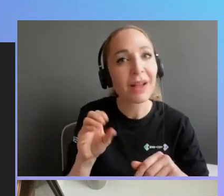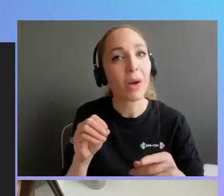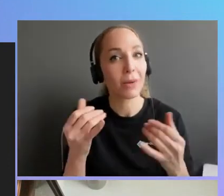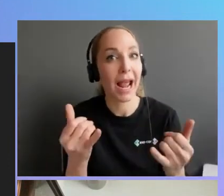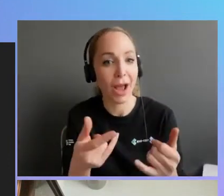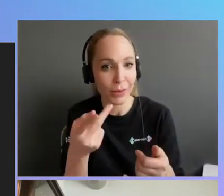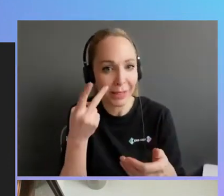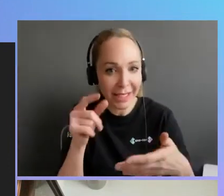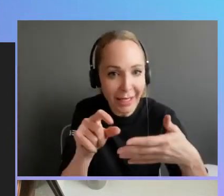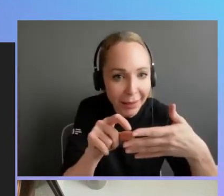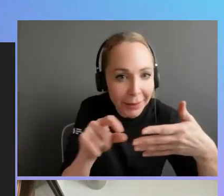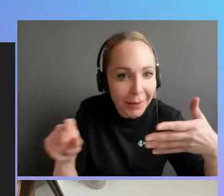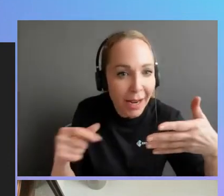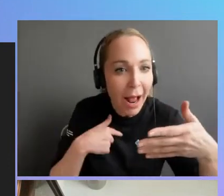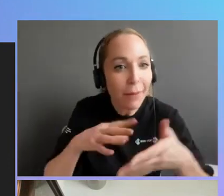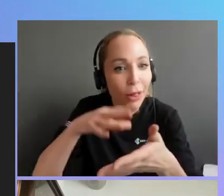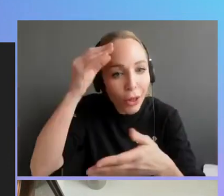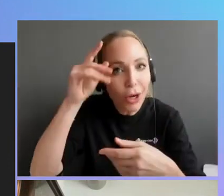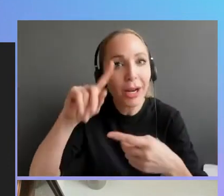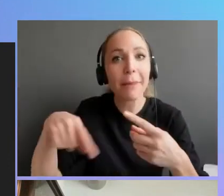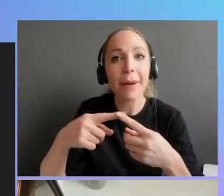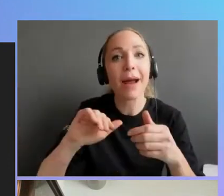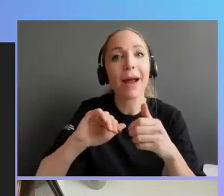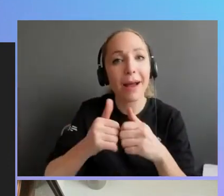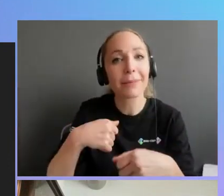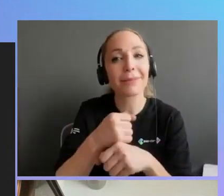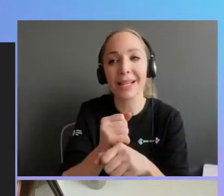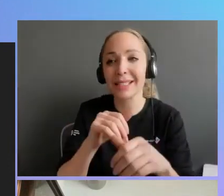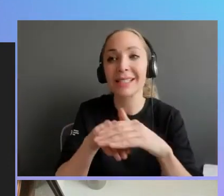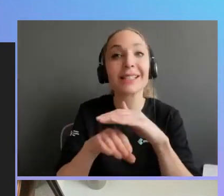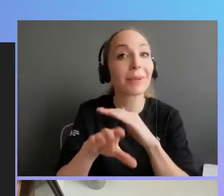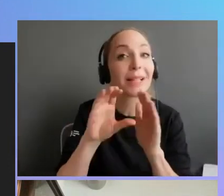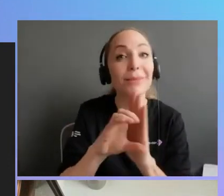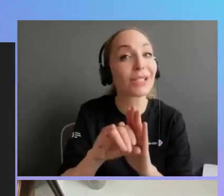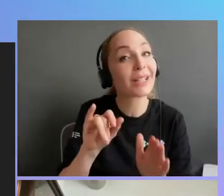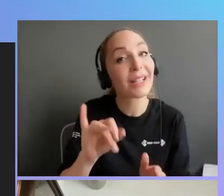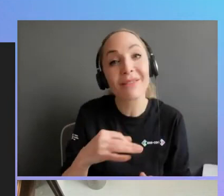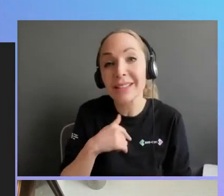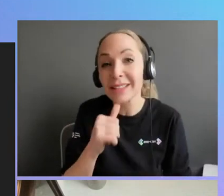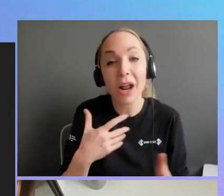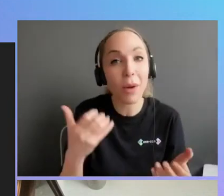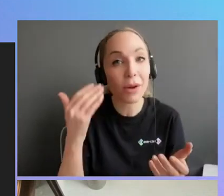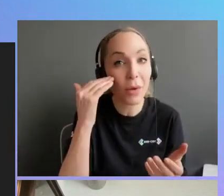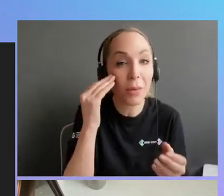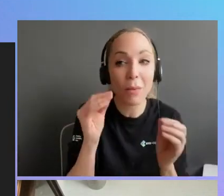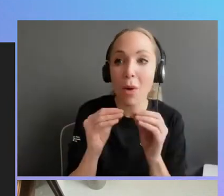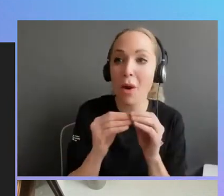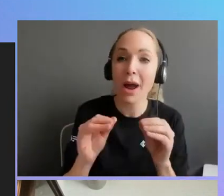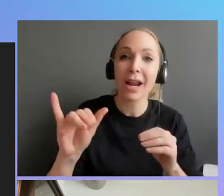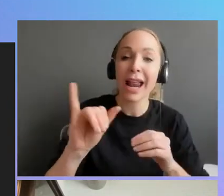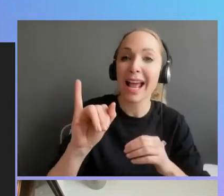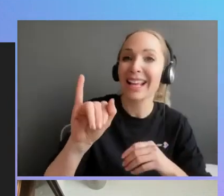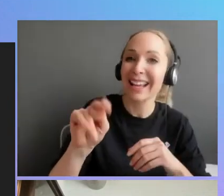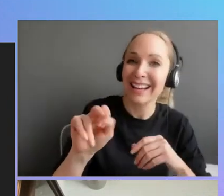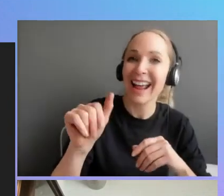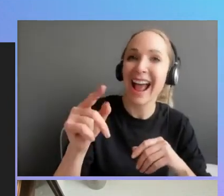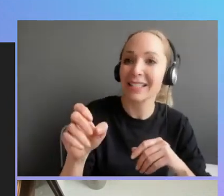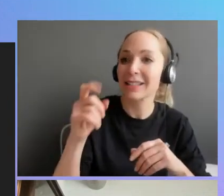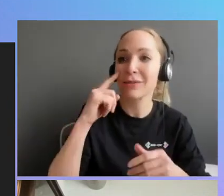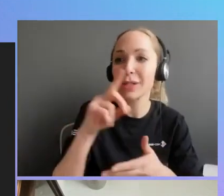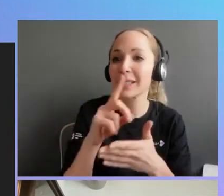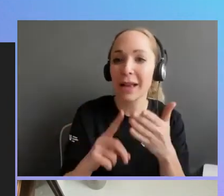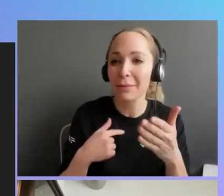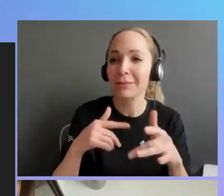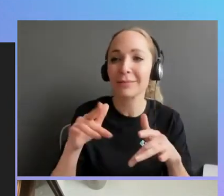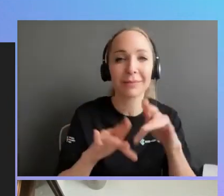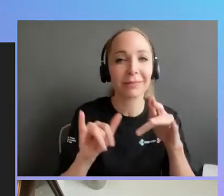bat, I'm actually learning how to make an accessible image. But if I wanted to know even more, just like in Axe for Designers, I think I skipped that part. A lot of those